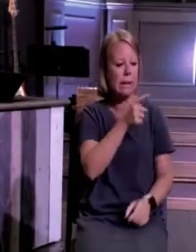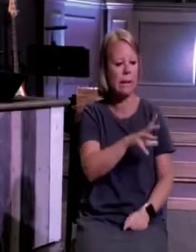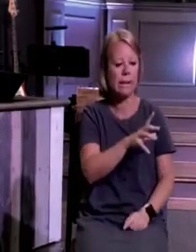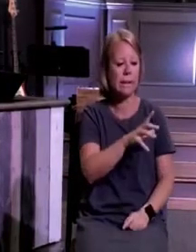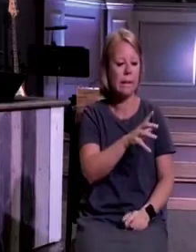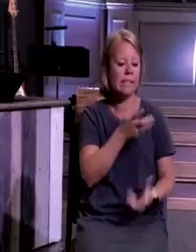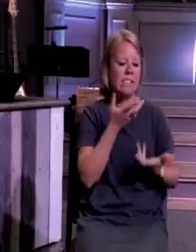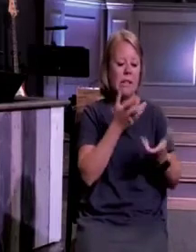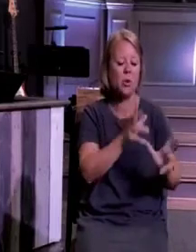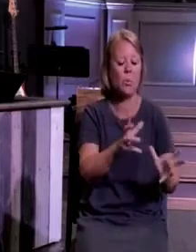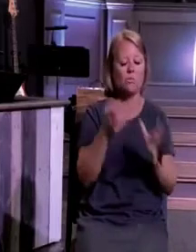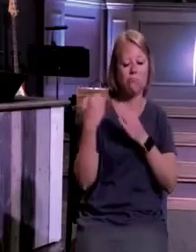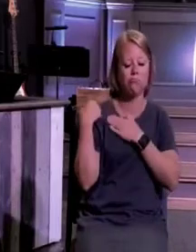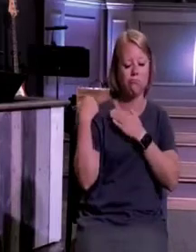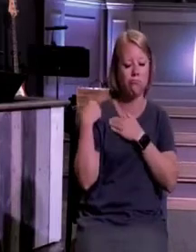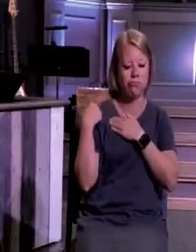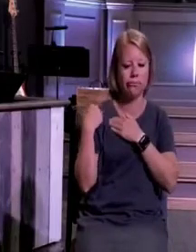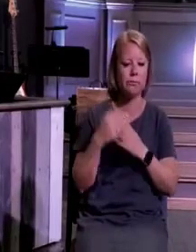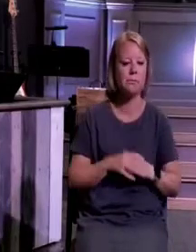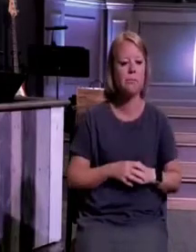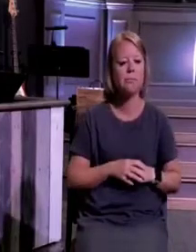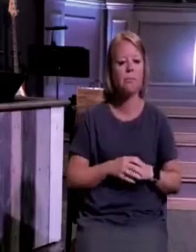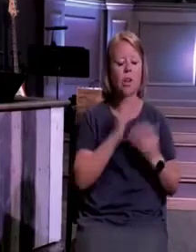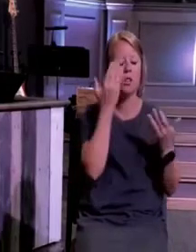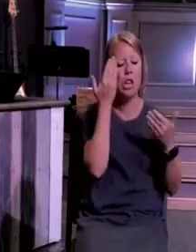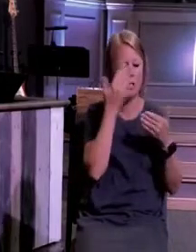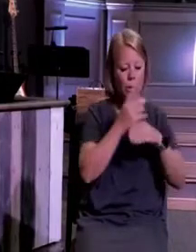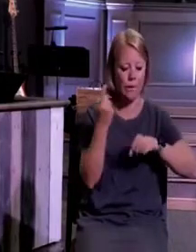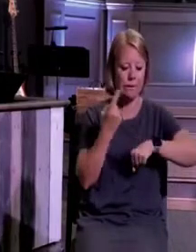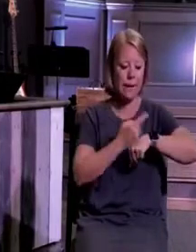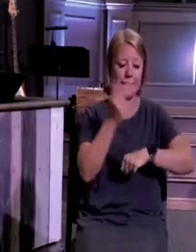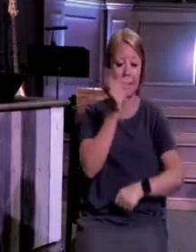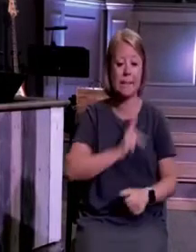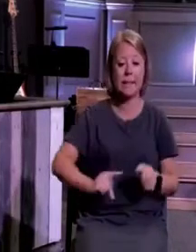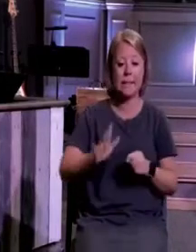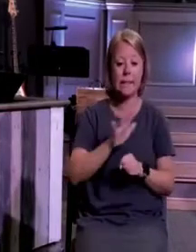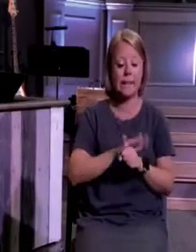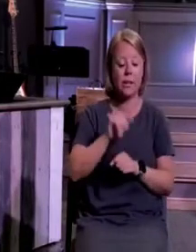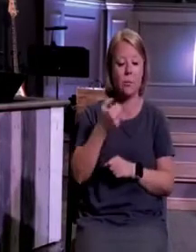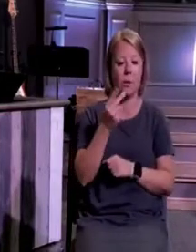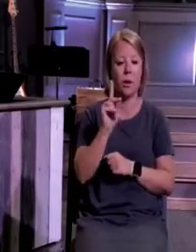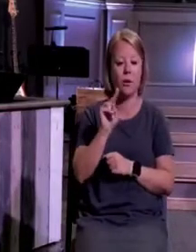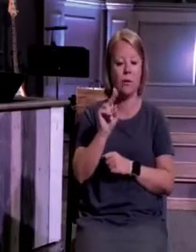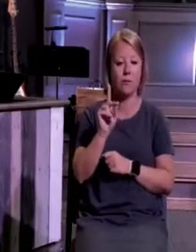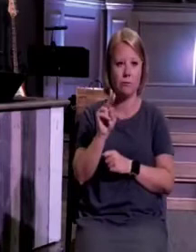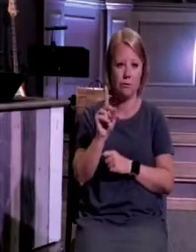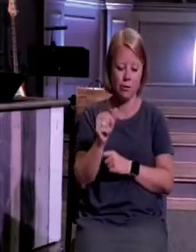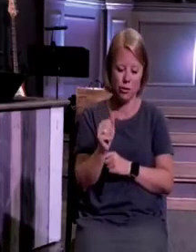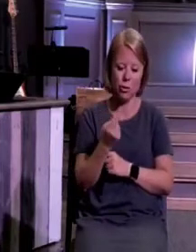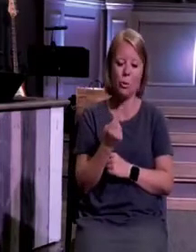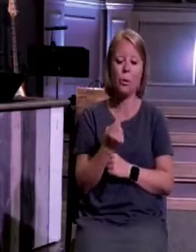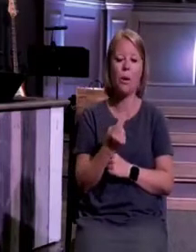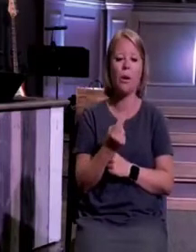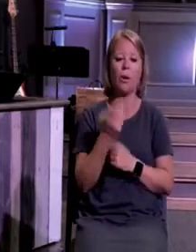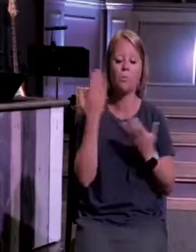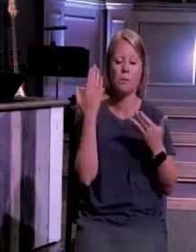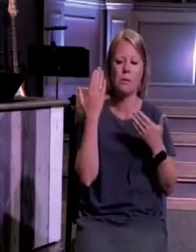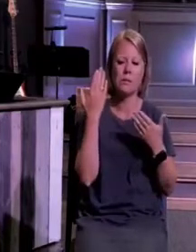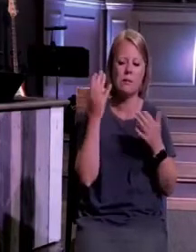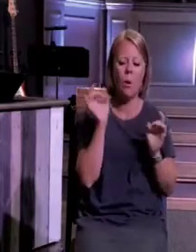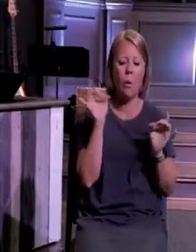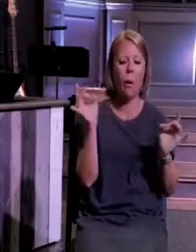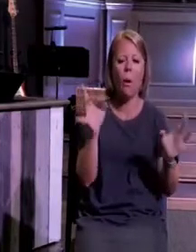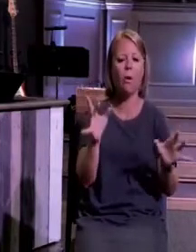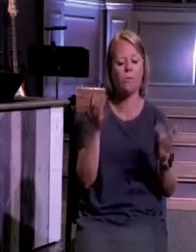carry. The dark days in the kingdom of Judah was dark as a midnight skillet. It was